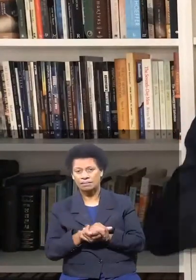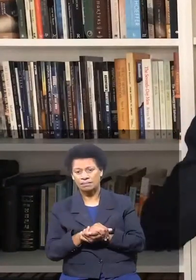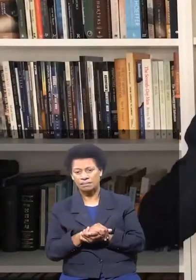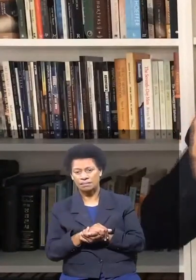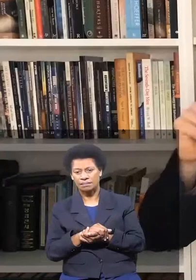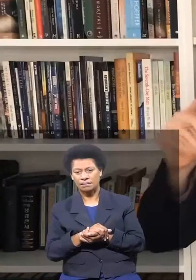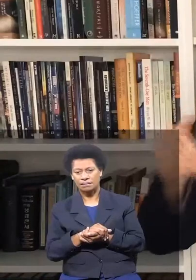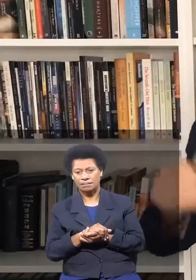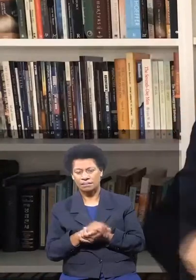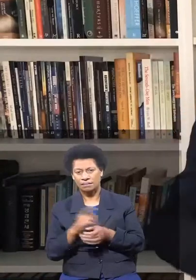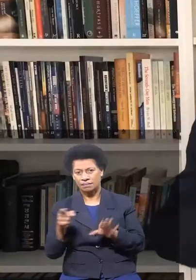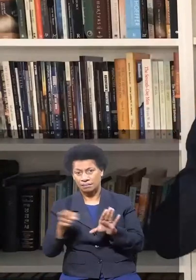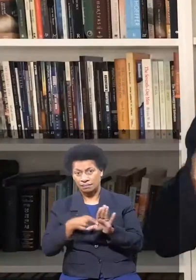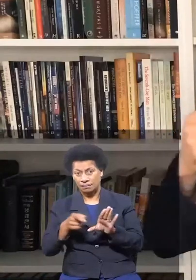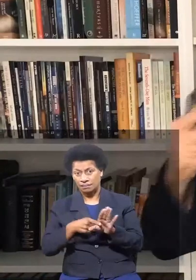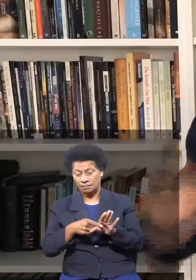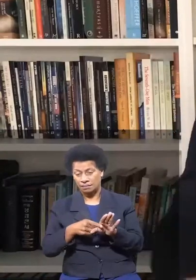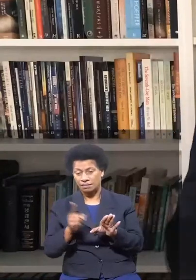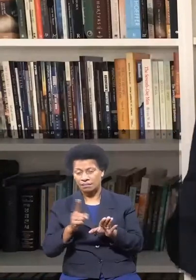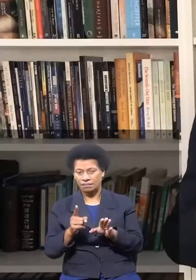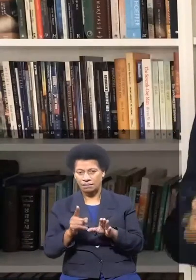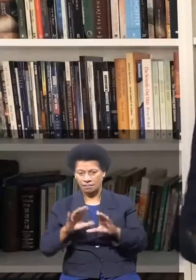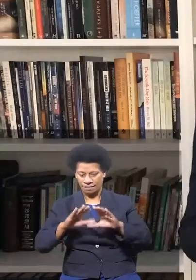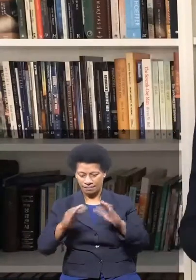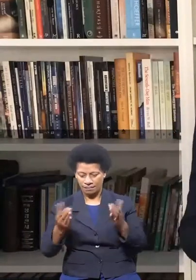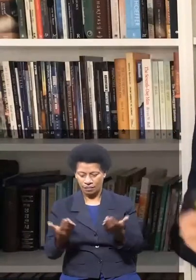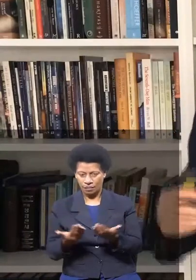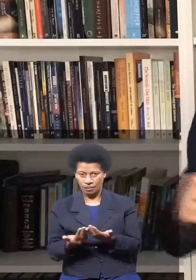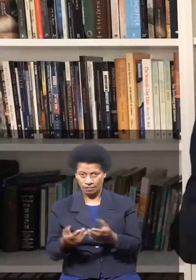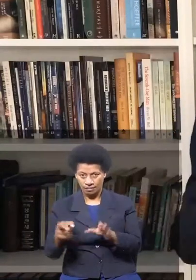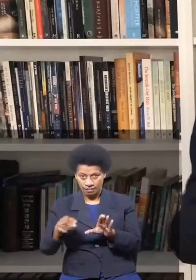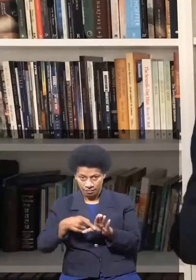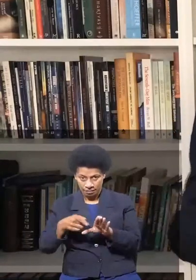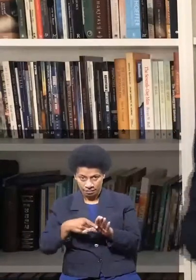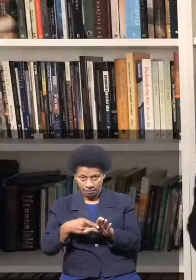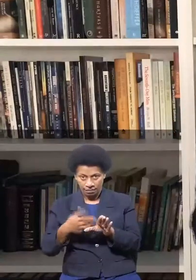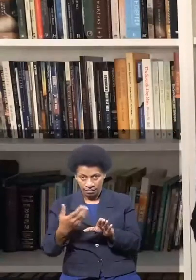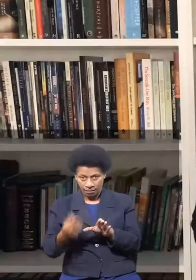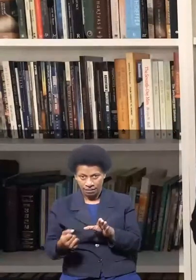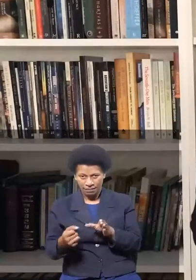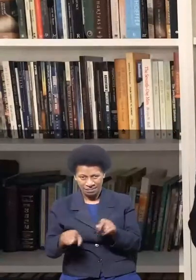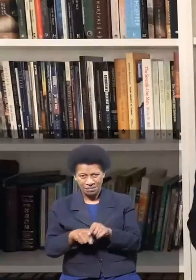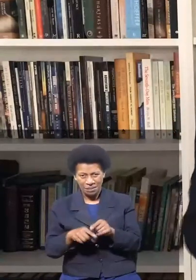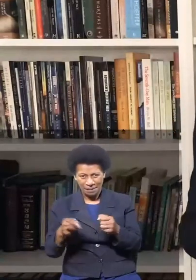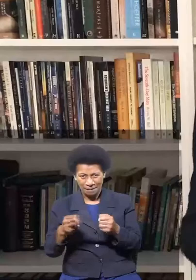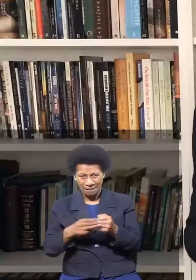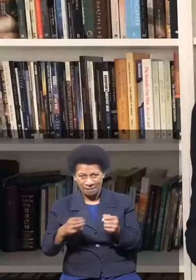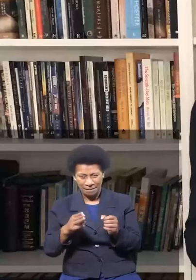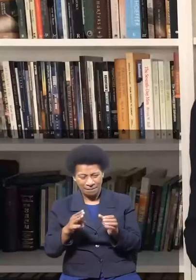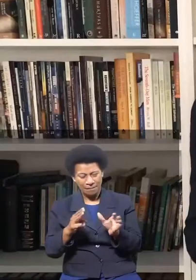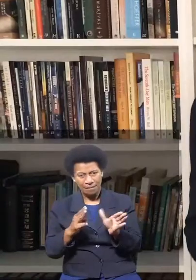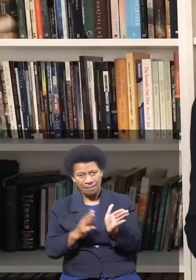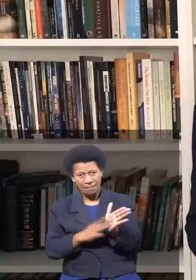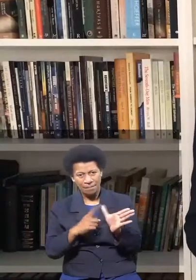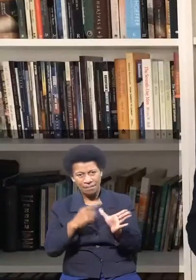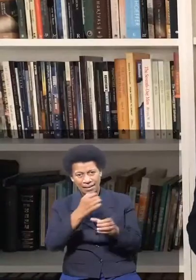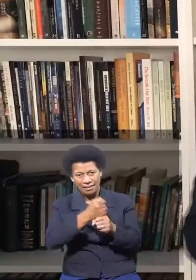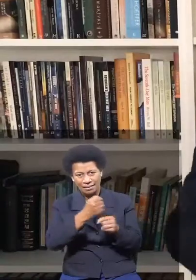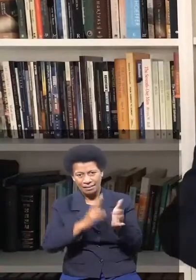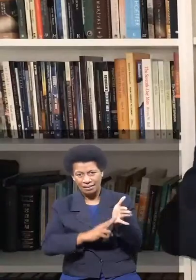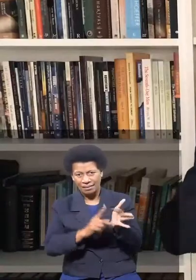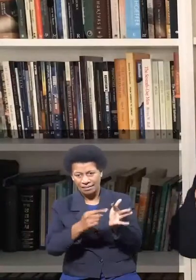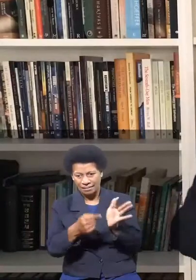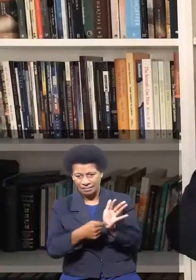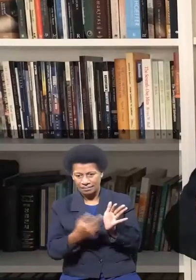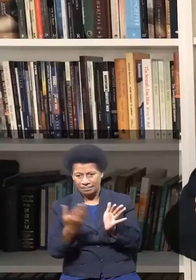iron that are in the Earth itself, inside the planet. Now, what this does